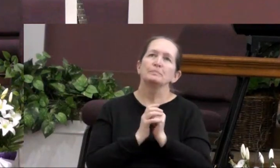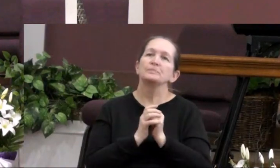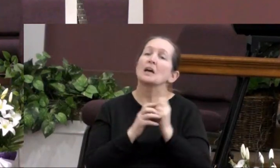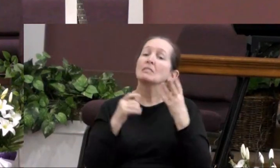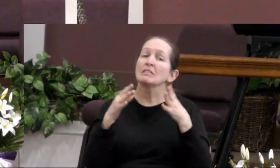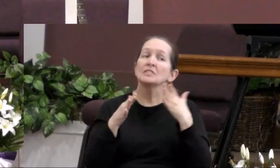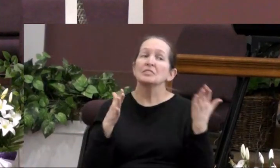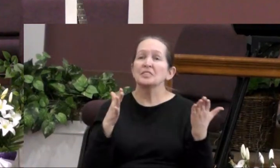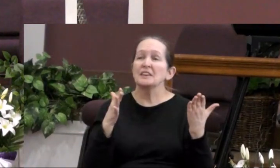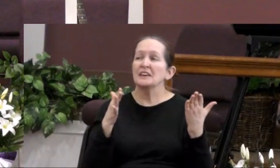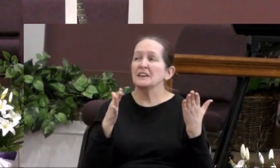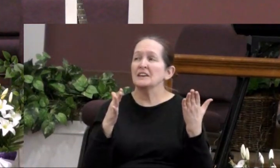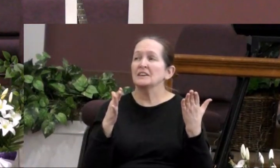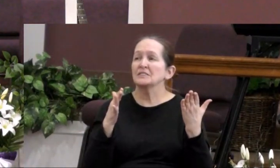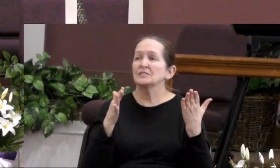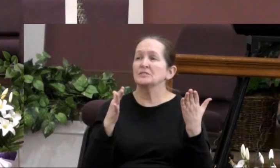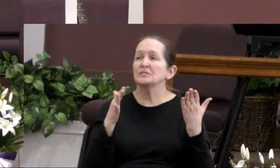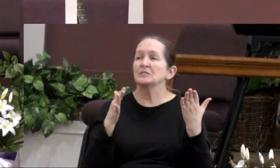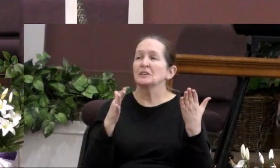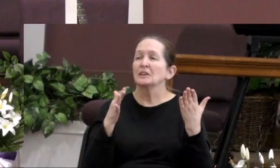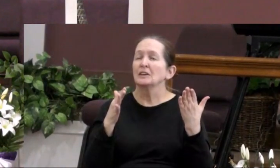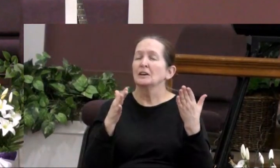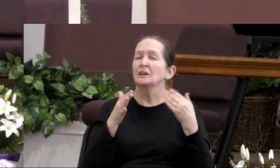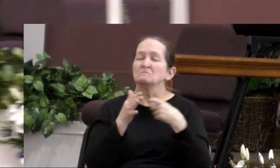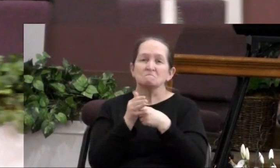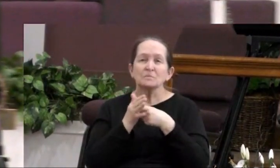Lots of things taking up my time.